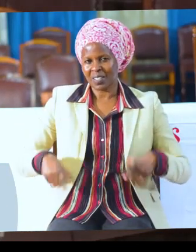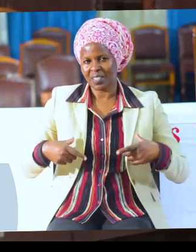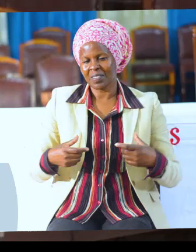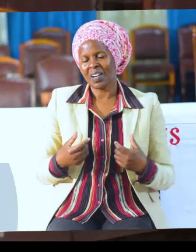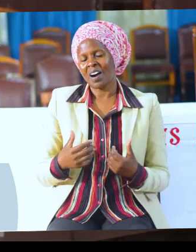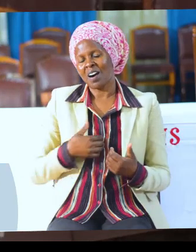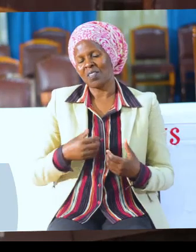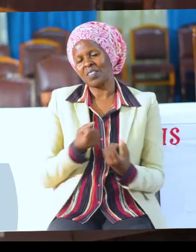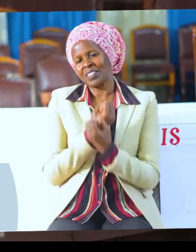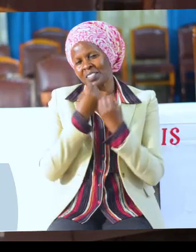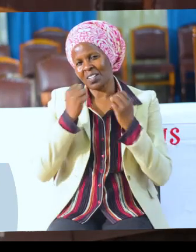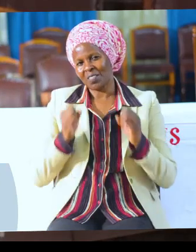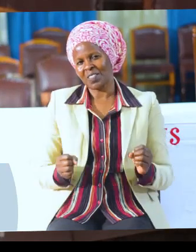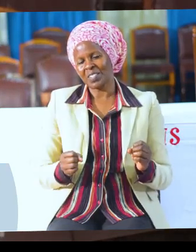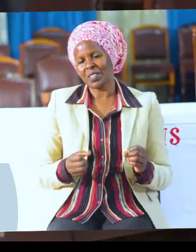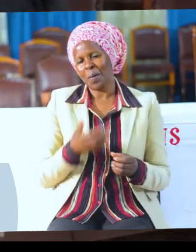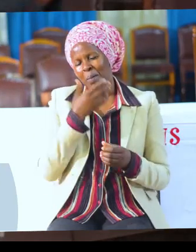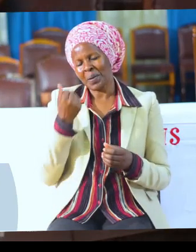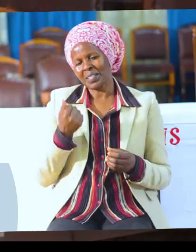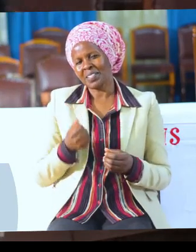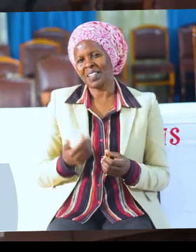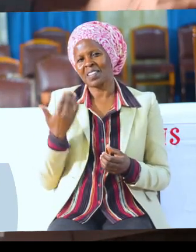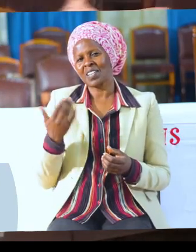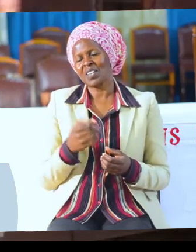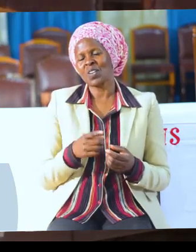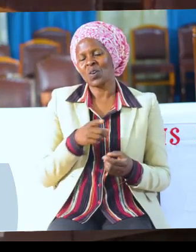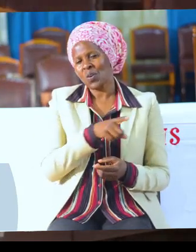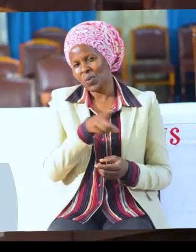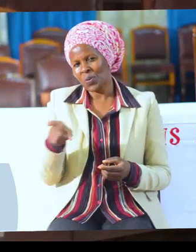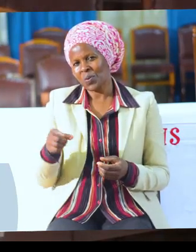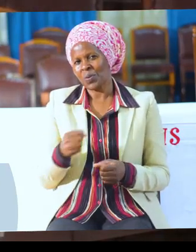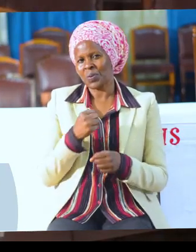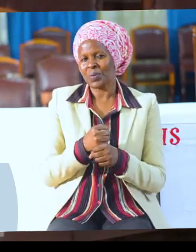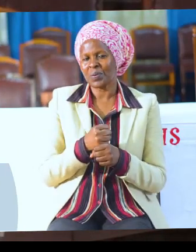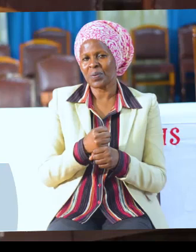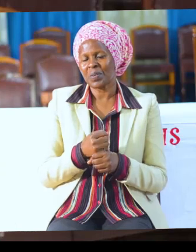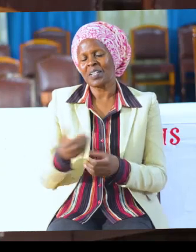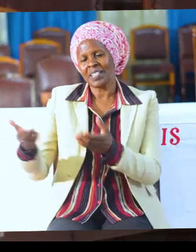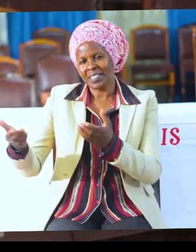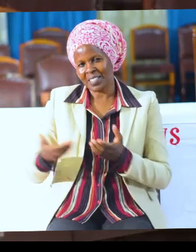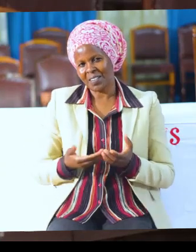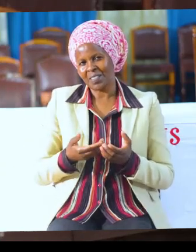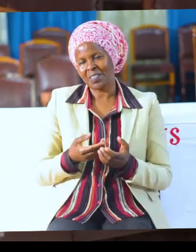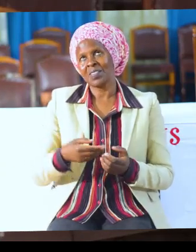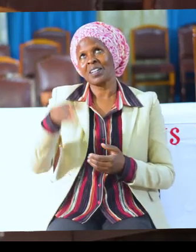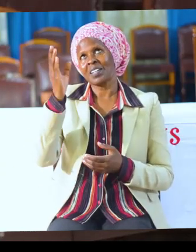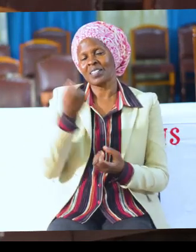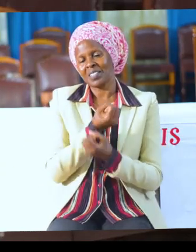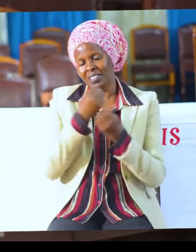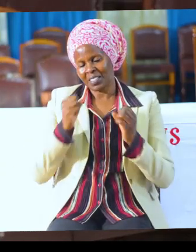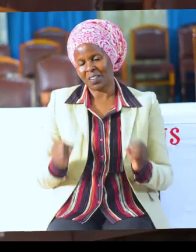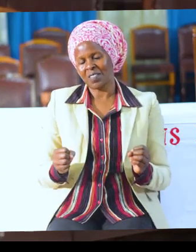the salvation. And therefore, the best thing we can do to the Lord, it is actually accept the